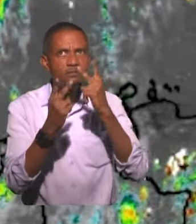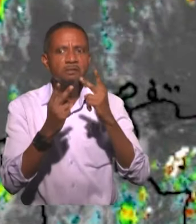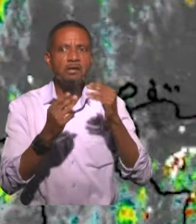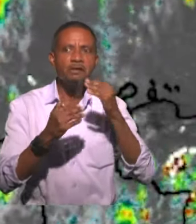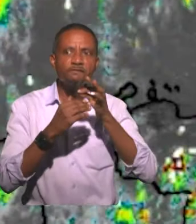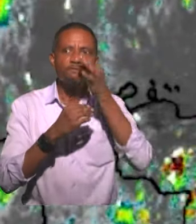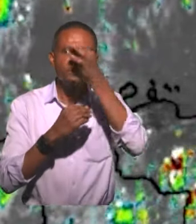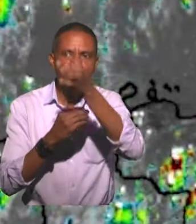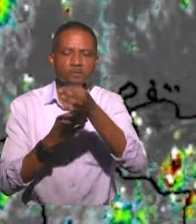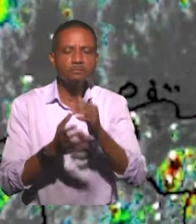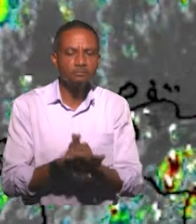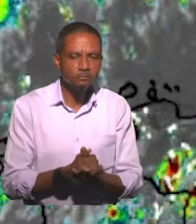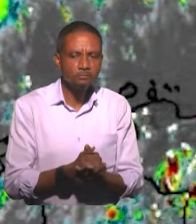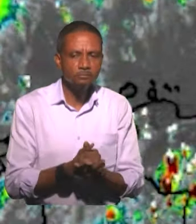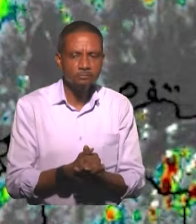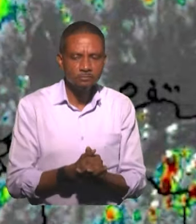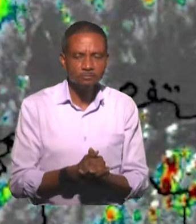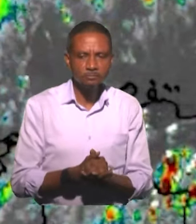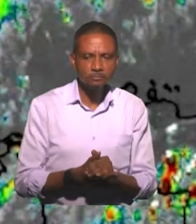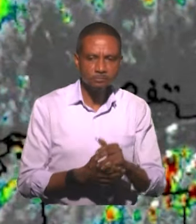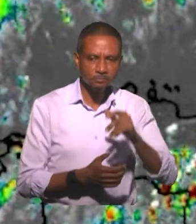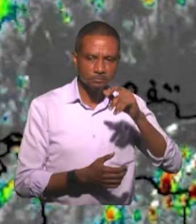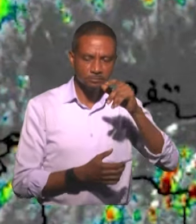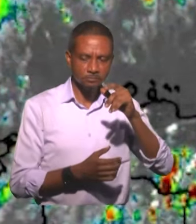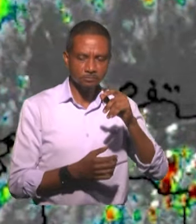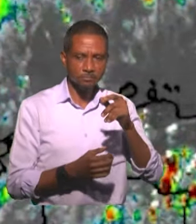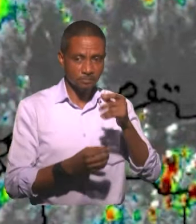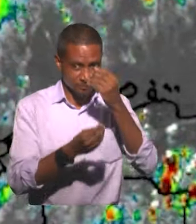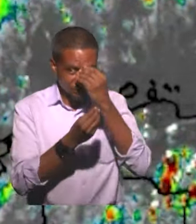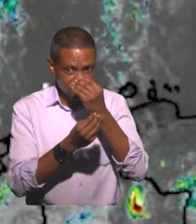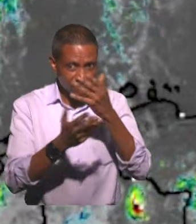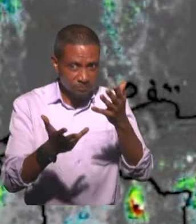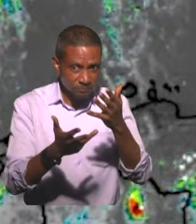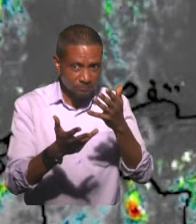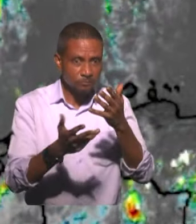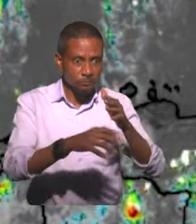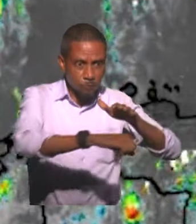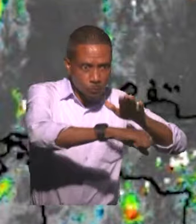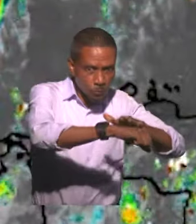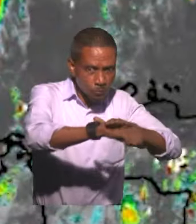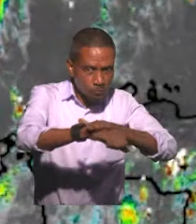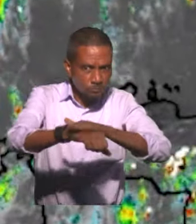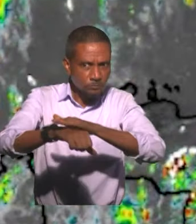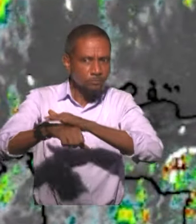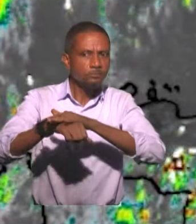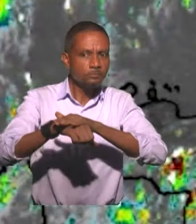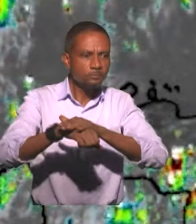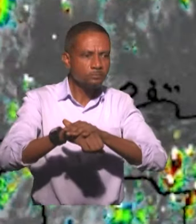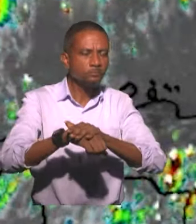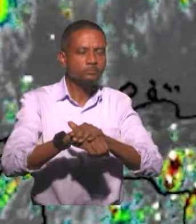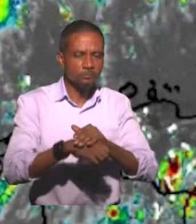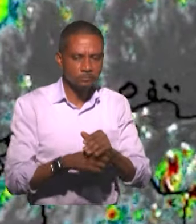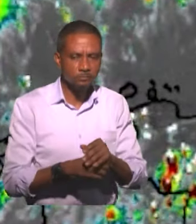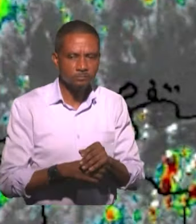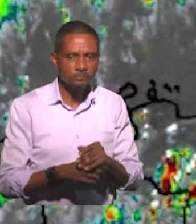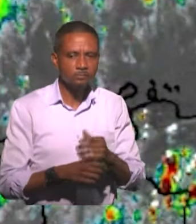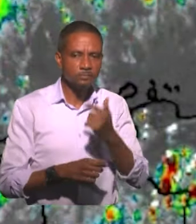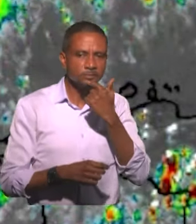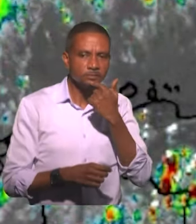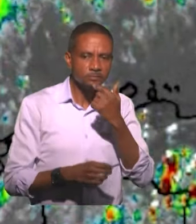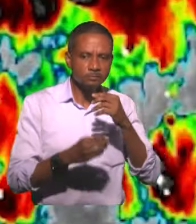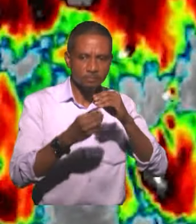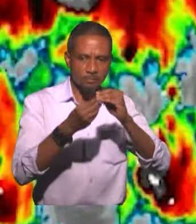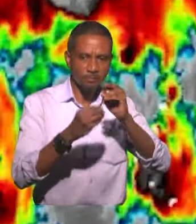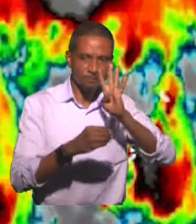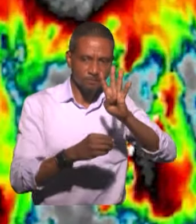TTMS has advised that whilst there are currently no alerts, watches or warnings in effect, it has noted in its official statement number 4 issued today